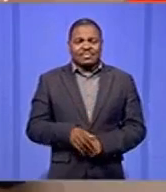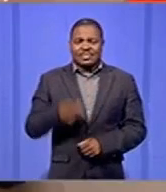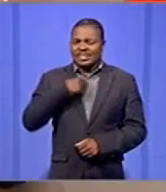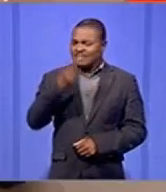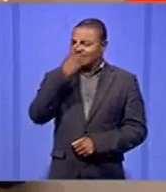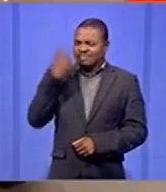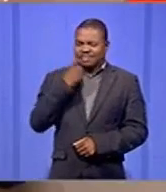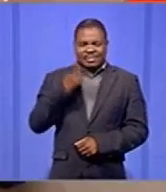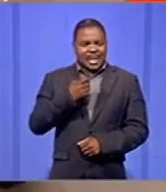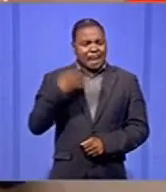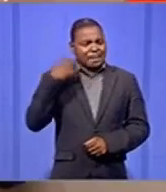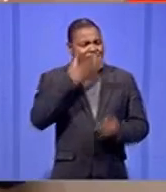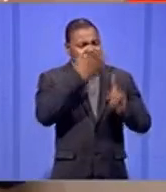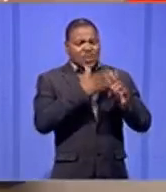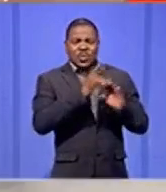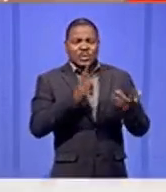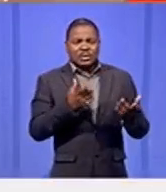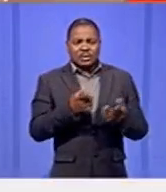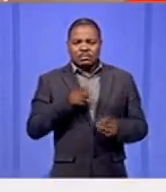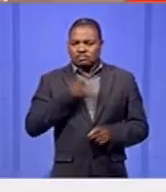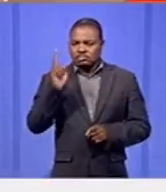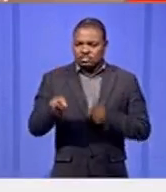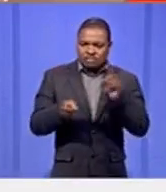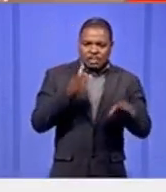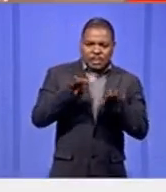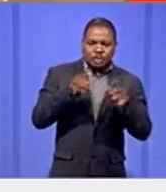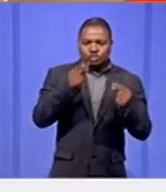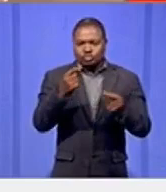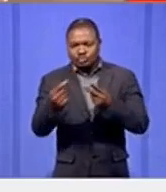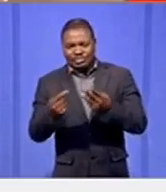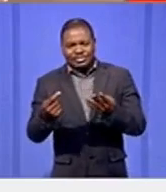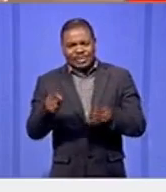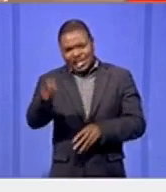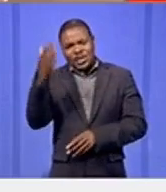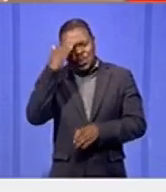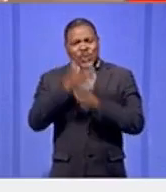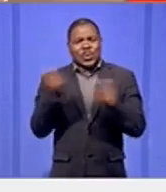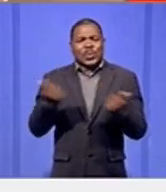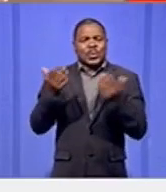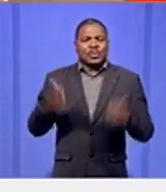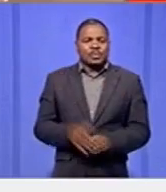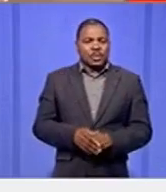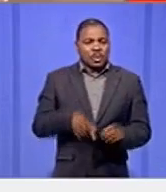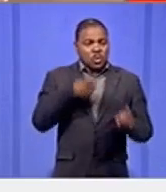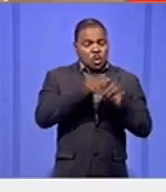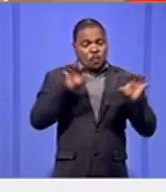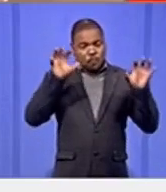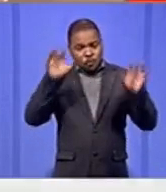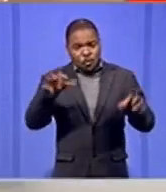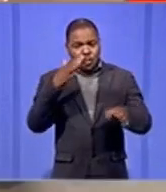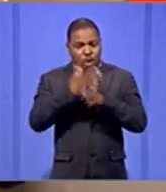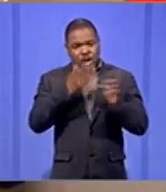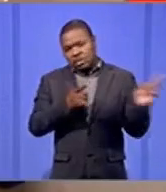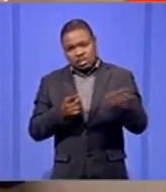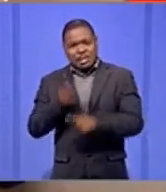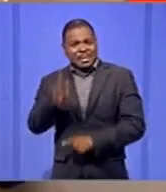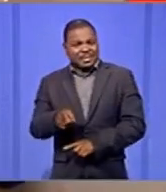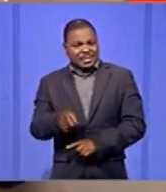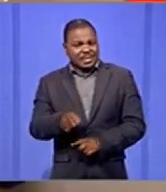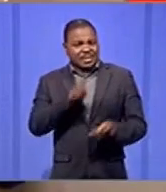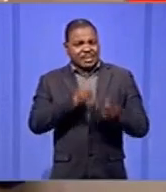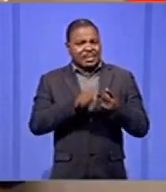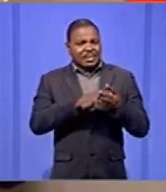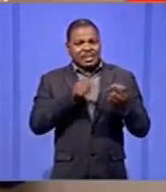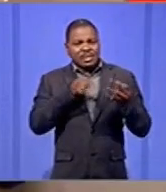o dia. O tlo bereka go botsa batho gore ba direng ye ba sa itsebeng. O tlo tšea batho ba isha mmerekong, o tlo ba fosa go isha mmerekong or o tlo ba